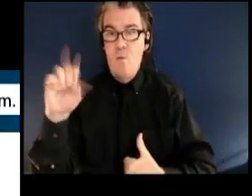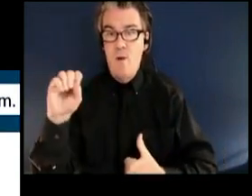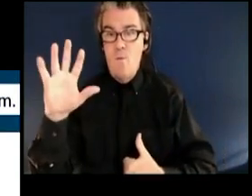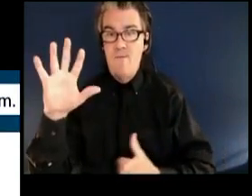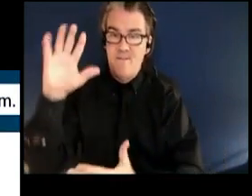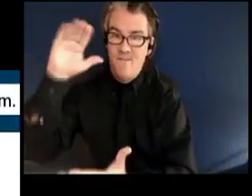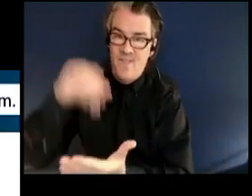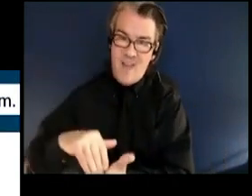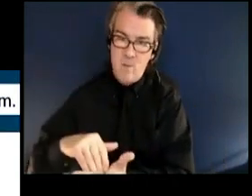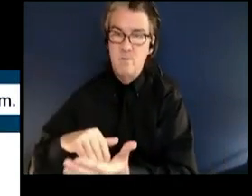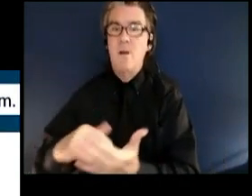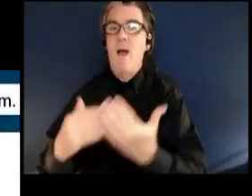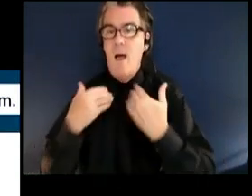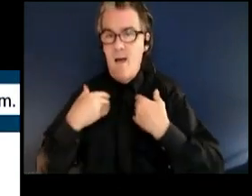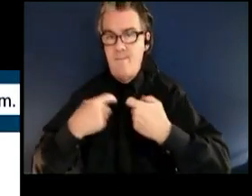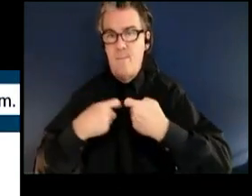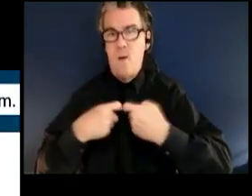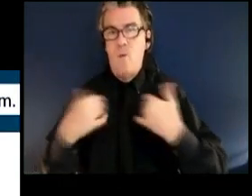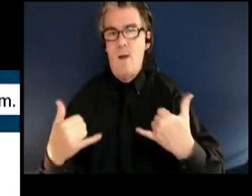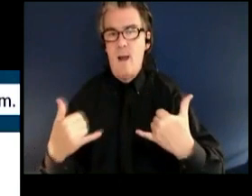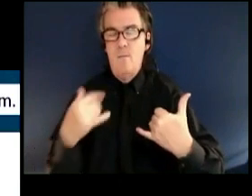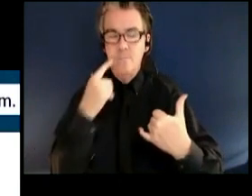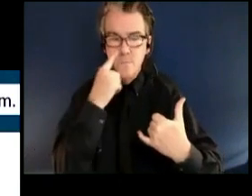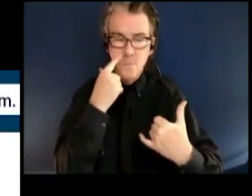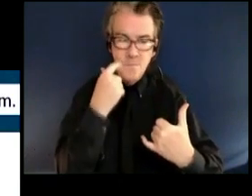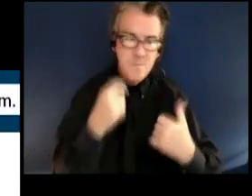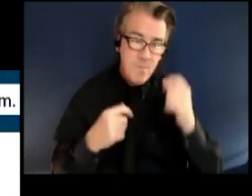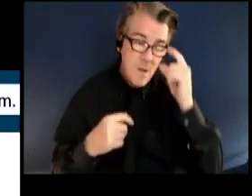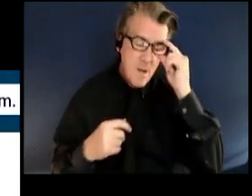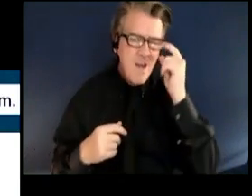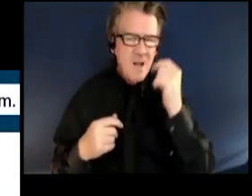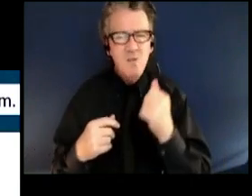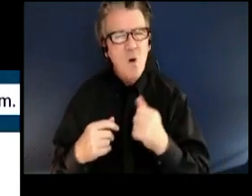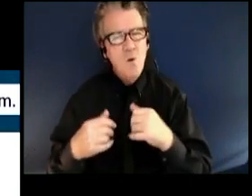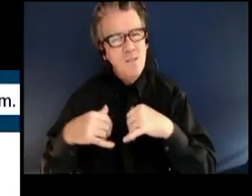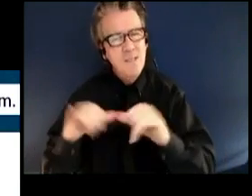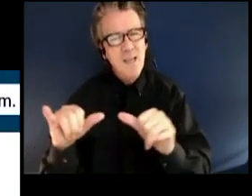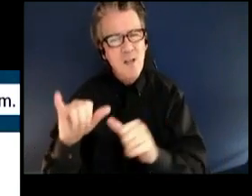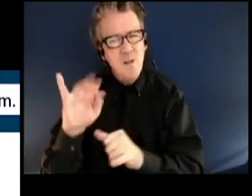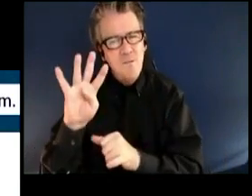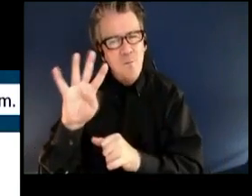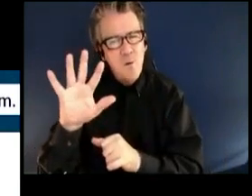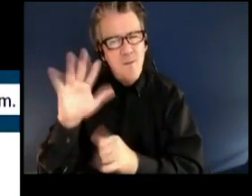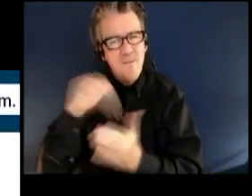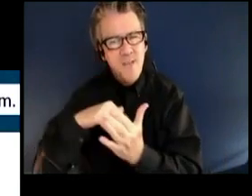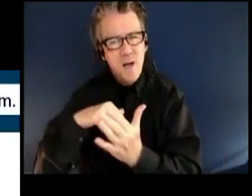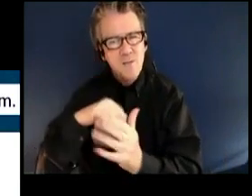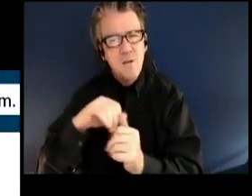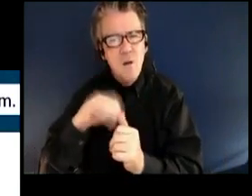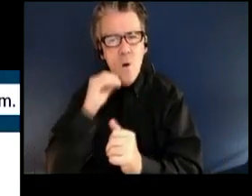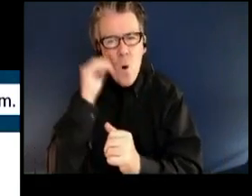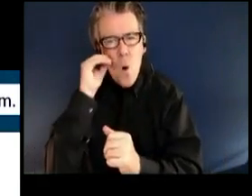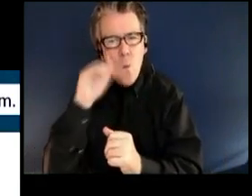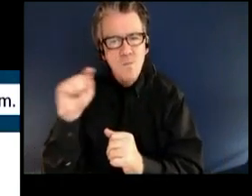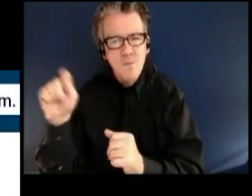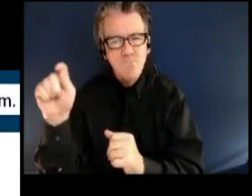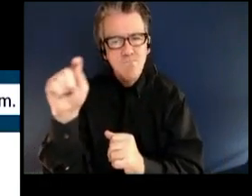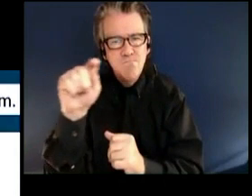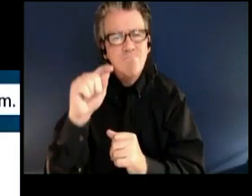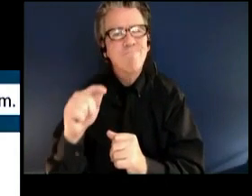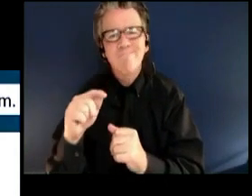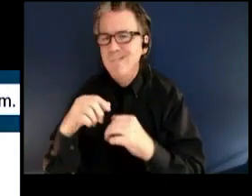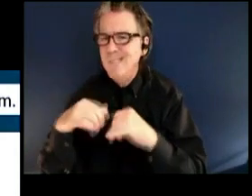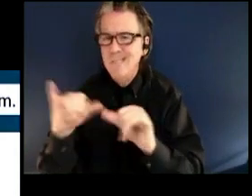right around 45,000 customers that were still out of service, still experiencing an outage. But